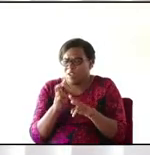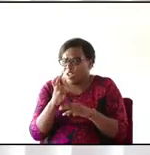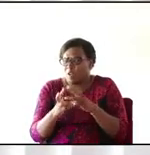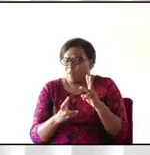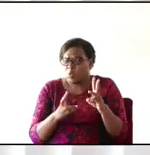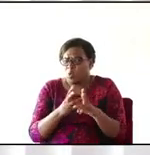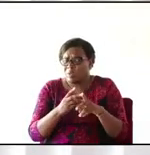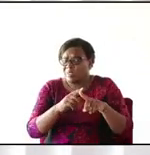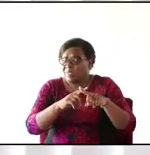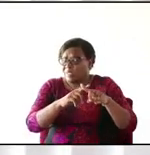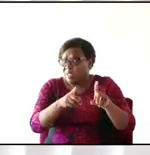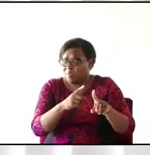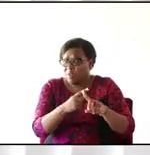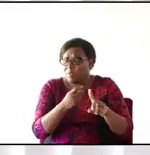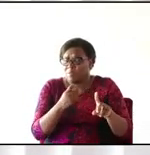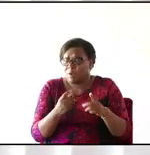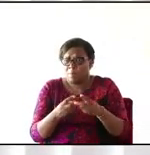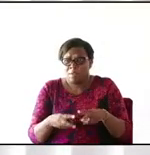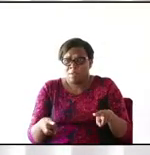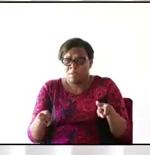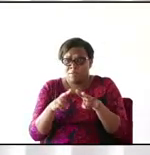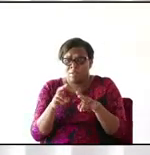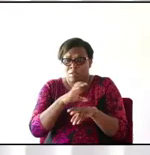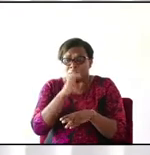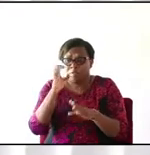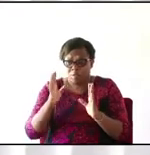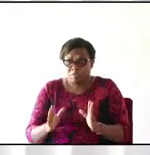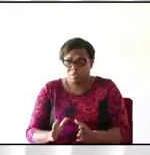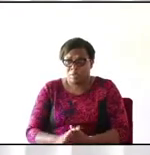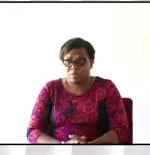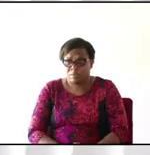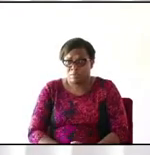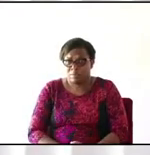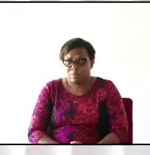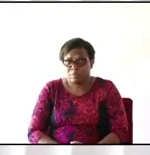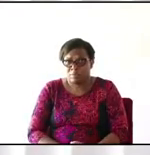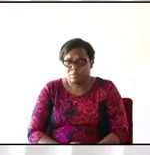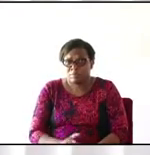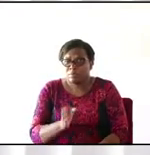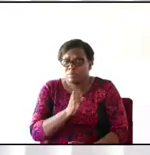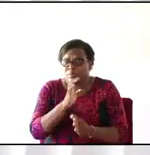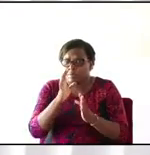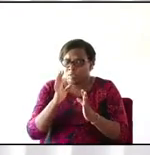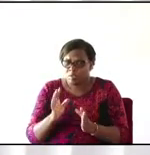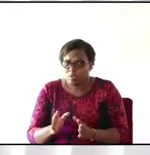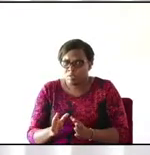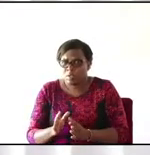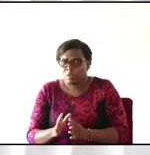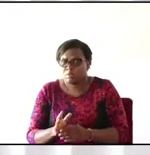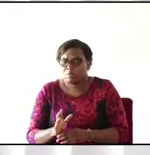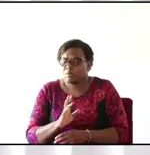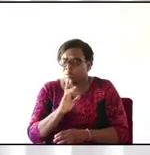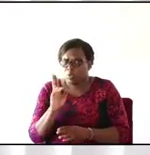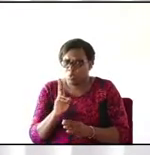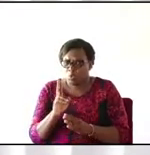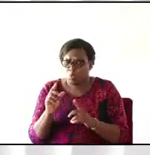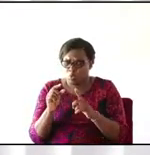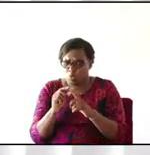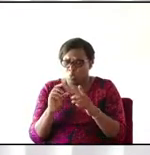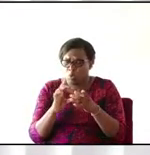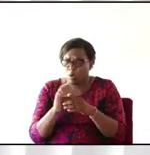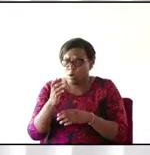much different from the value system of the believer. The believer is driven by the word of God.